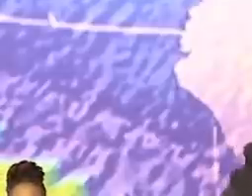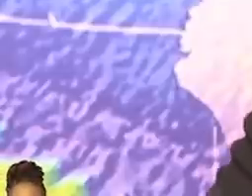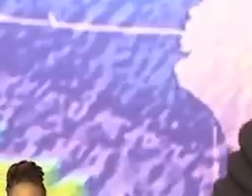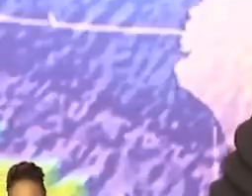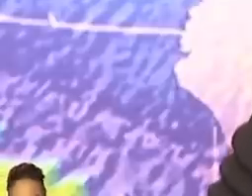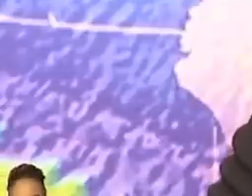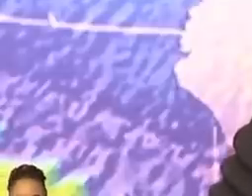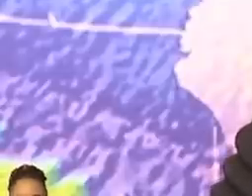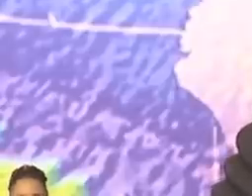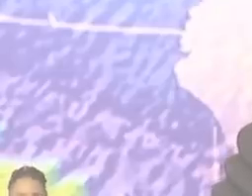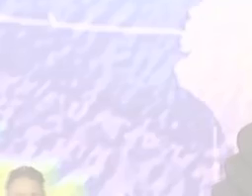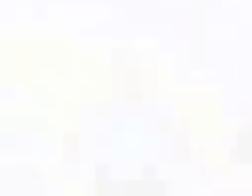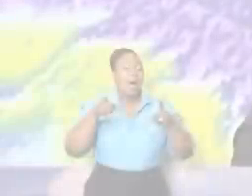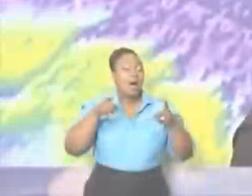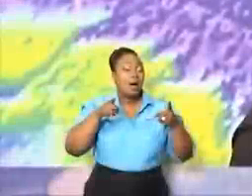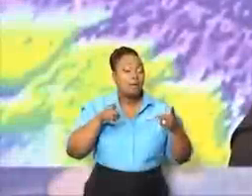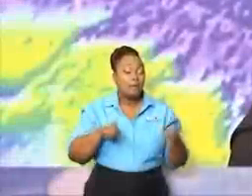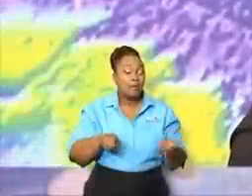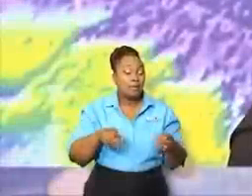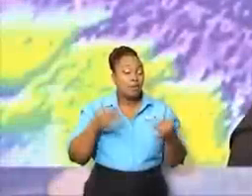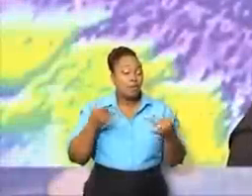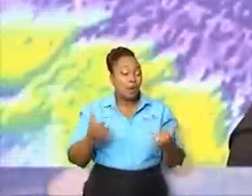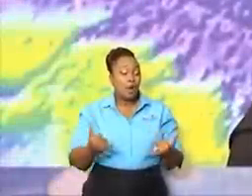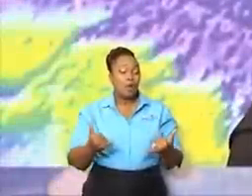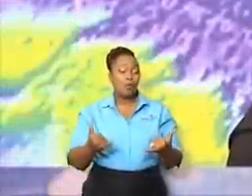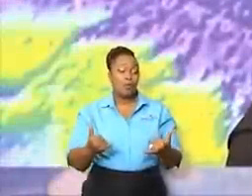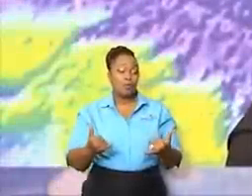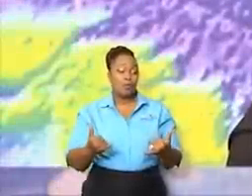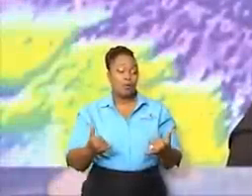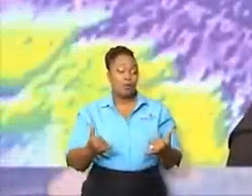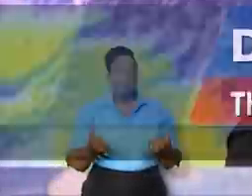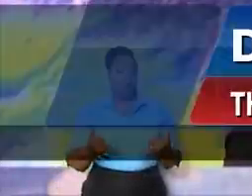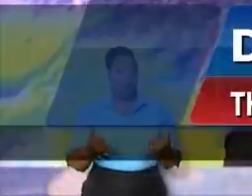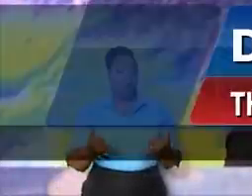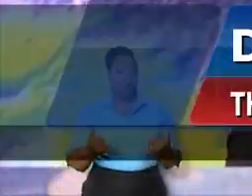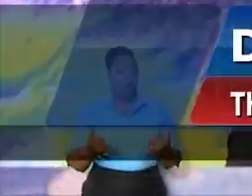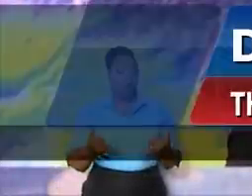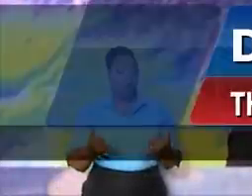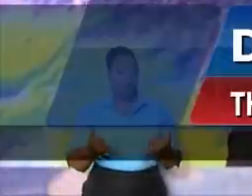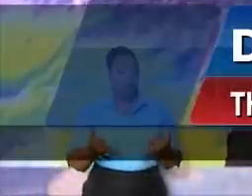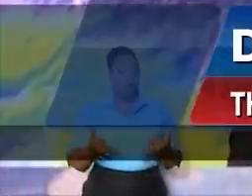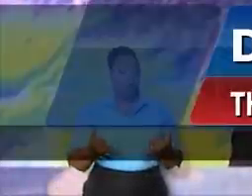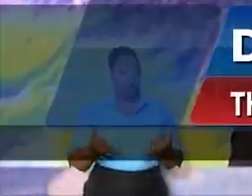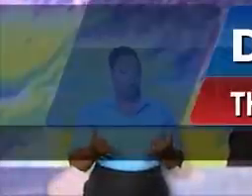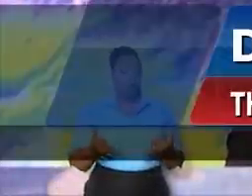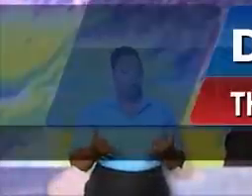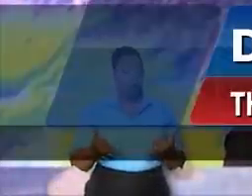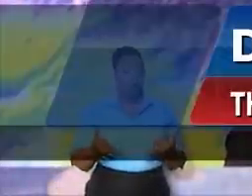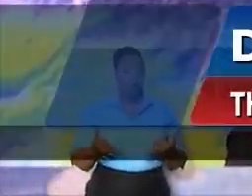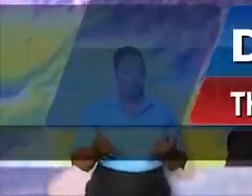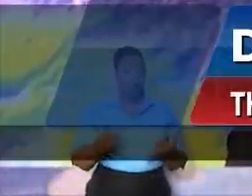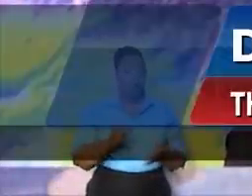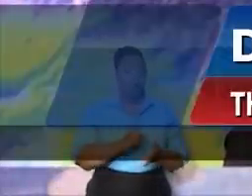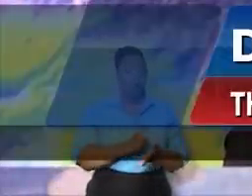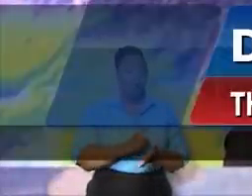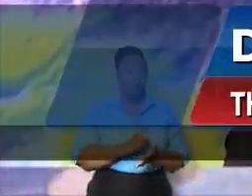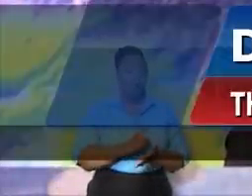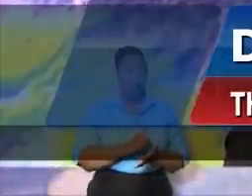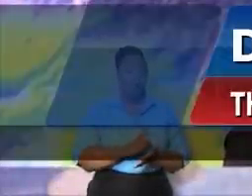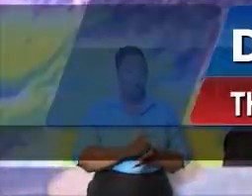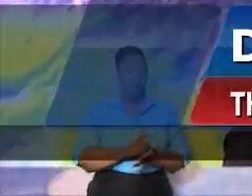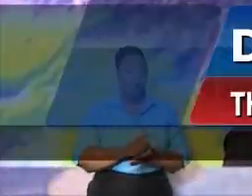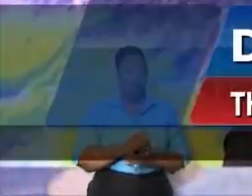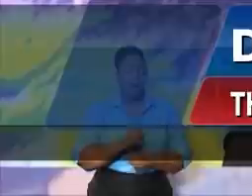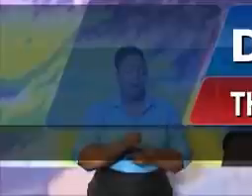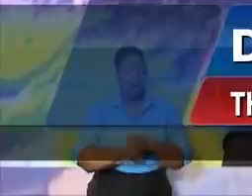in Trinidad and Tobago. Last year, this time, we were actually at a lull, and we made the mistake at that point